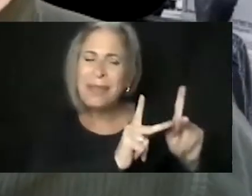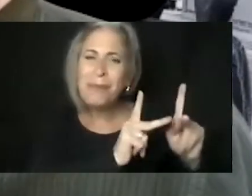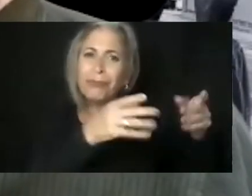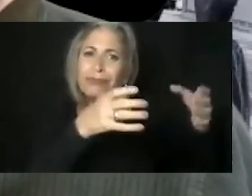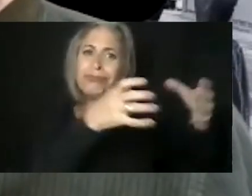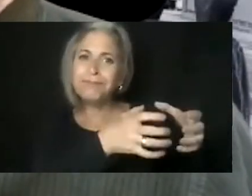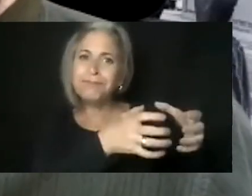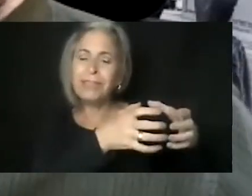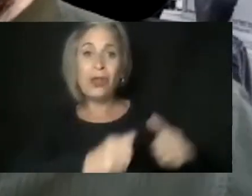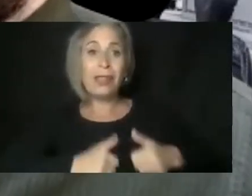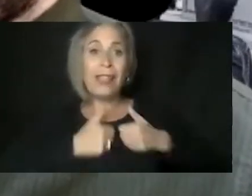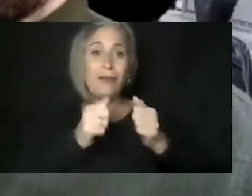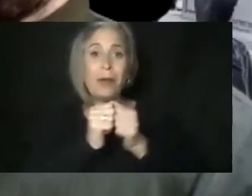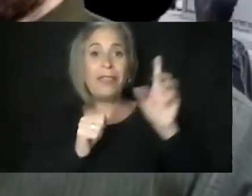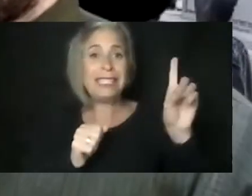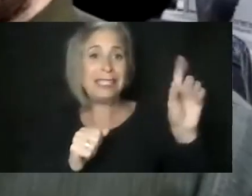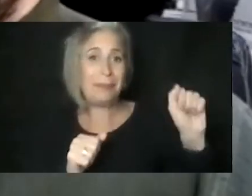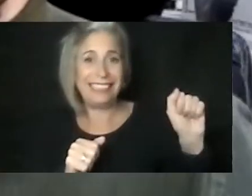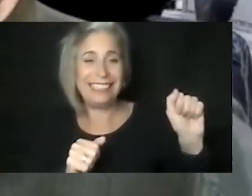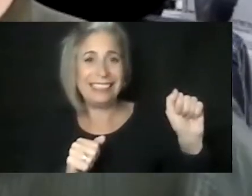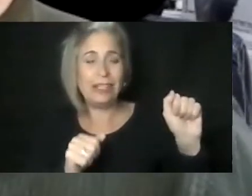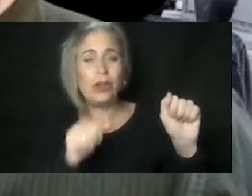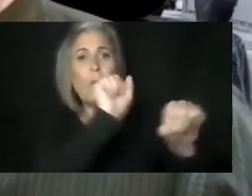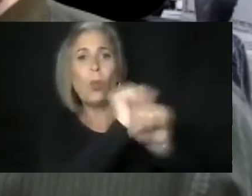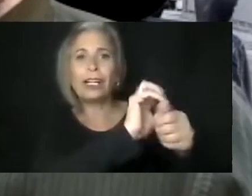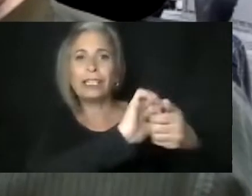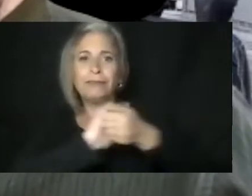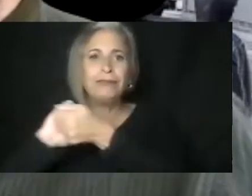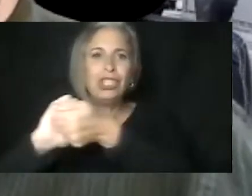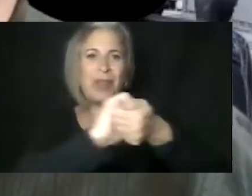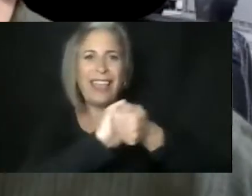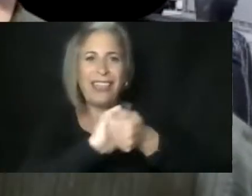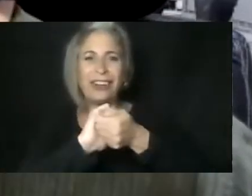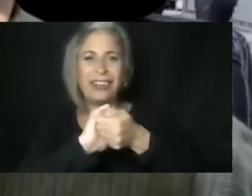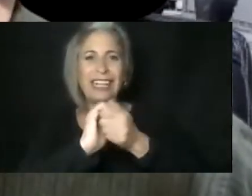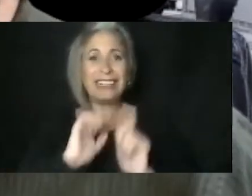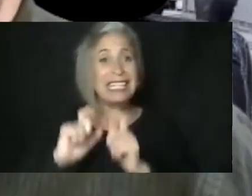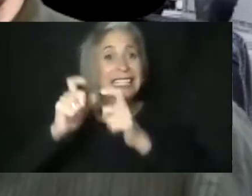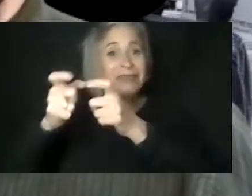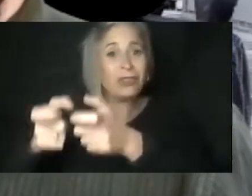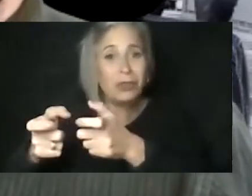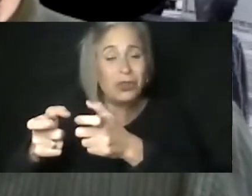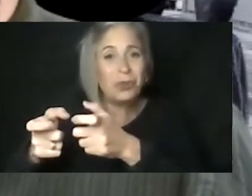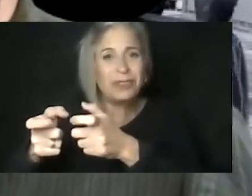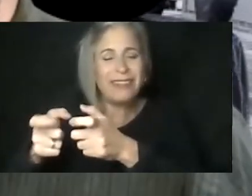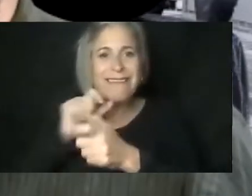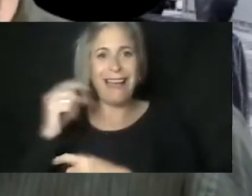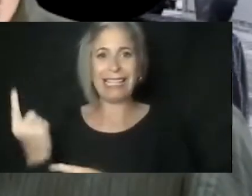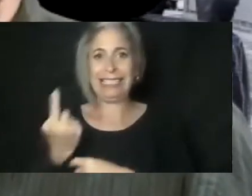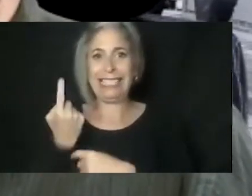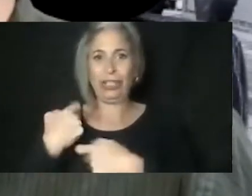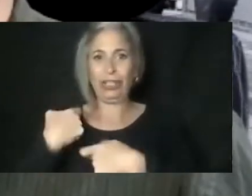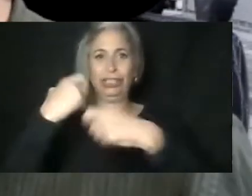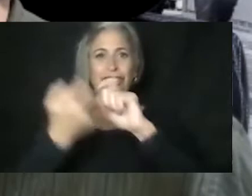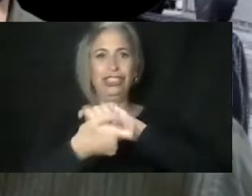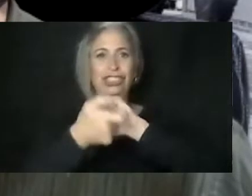all of whom live with disabilities, who can, work together and contribute to be not just single change makers,